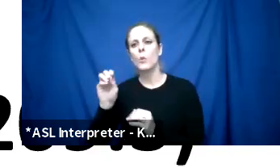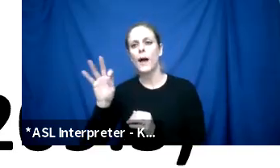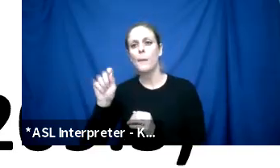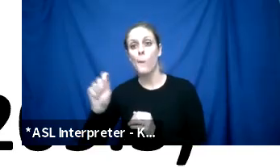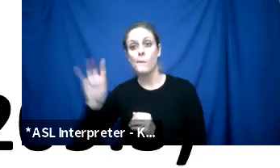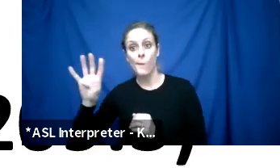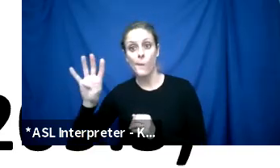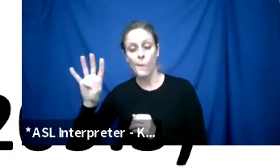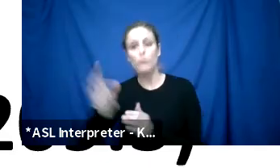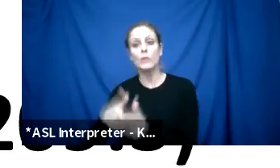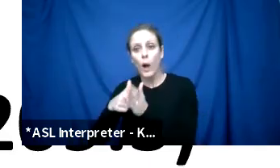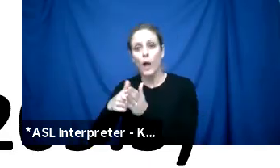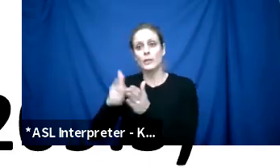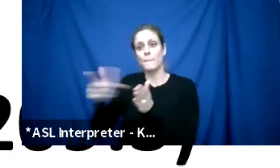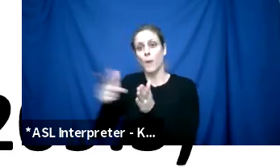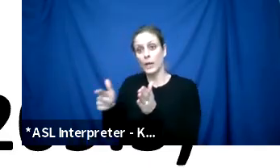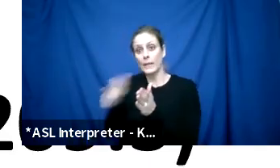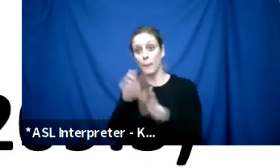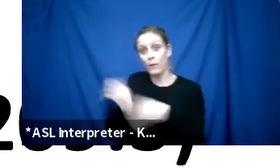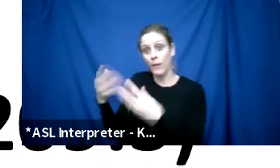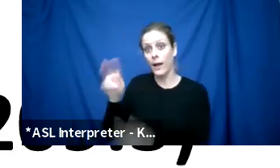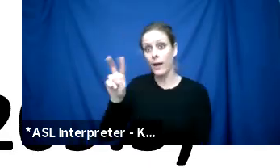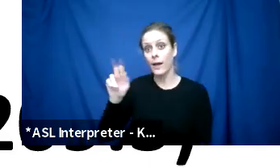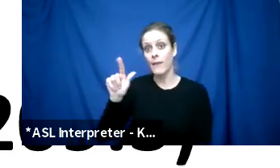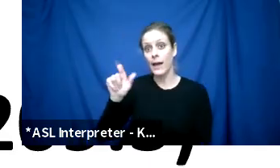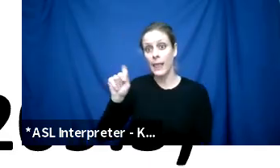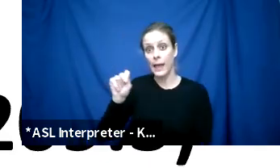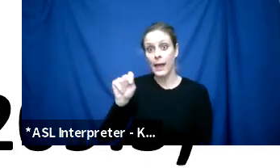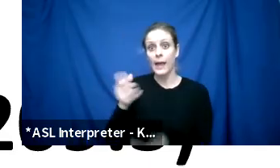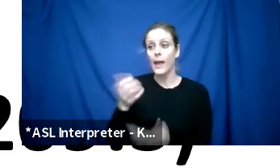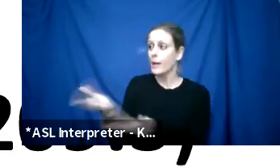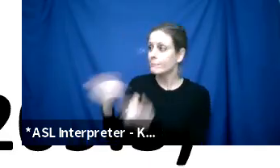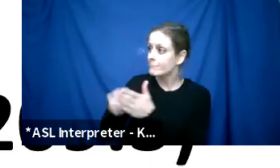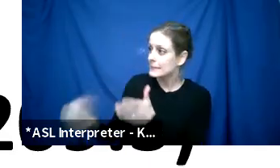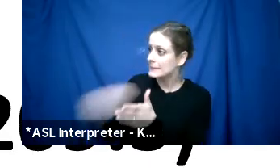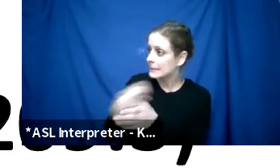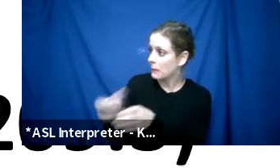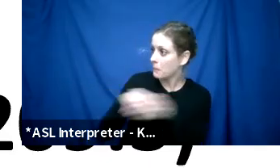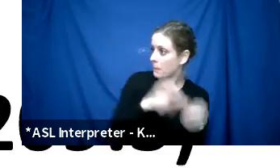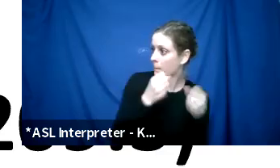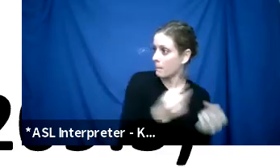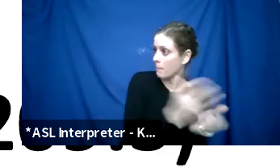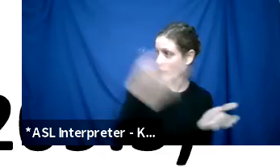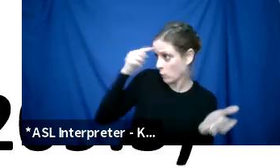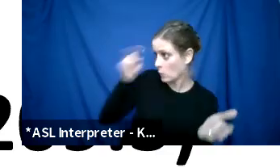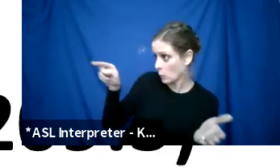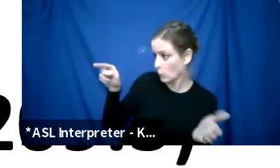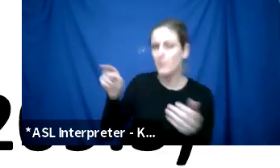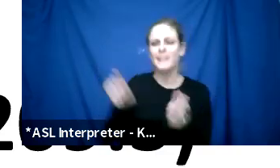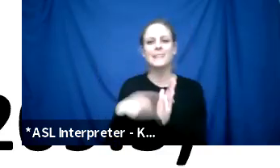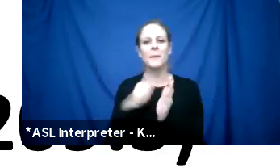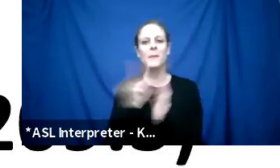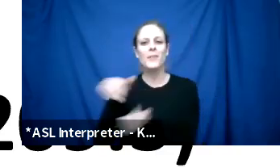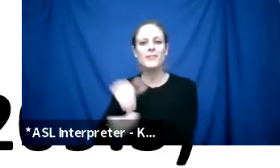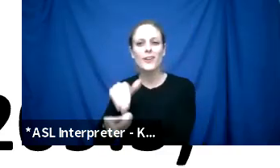parking facilities that provide valet parking services. It seems like when I go to the doctor anymore, there's somebody there that will park your car because